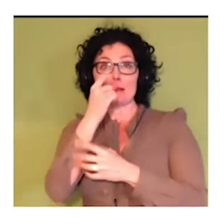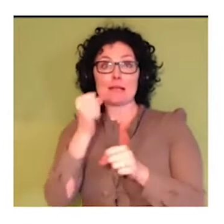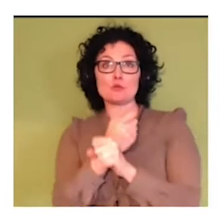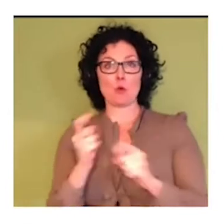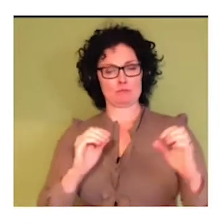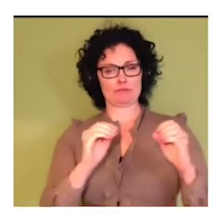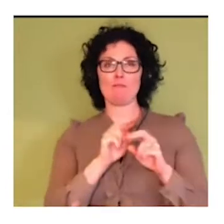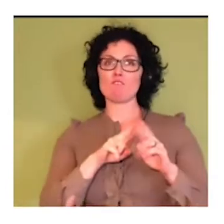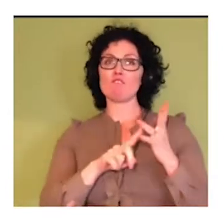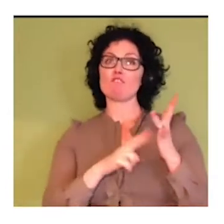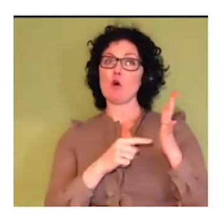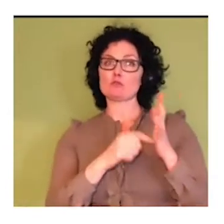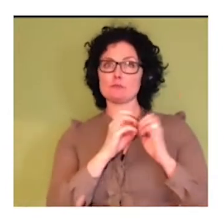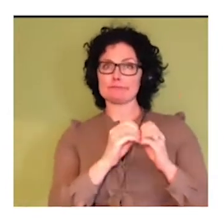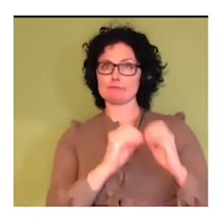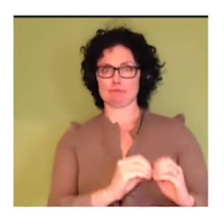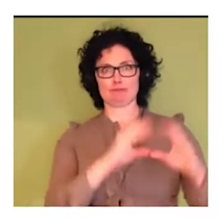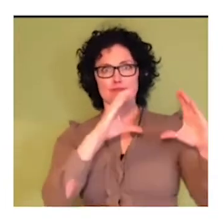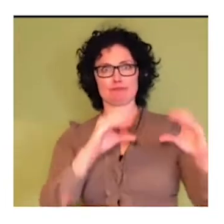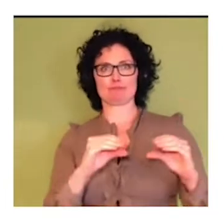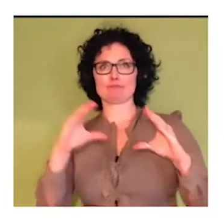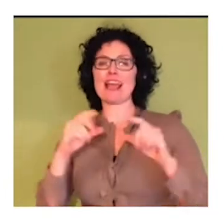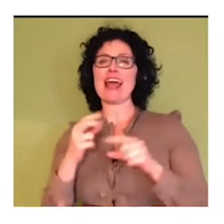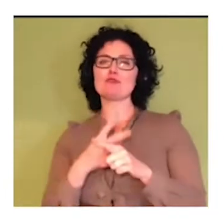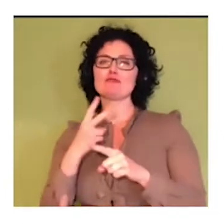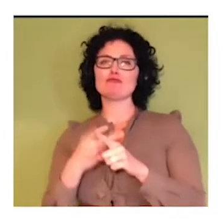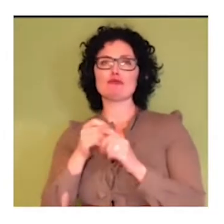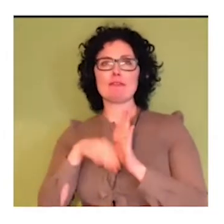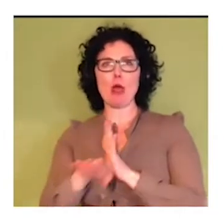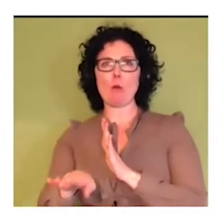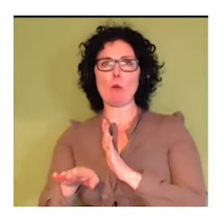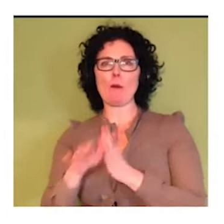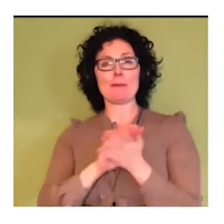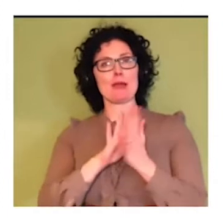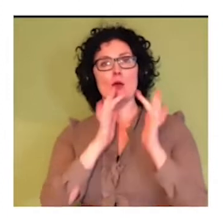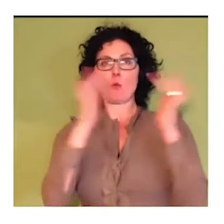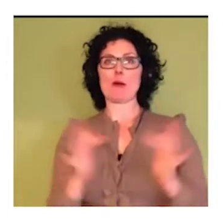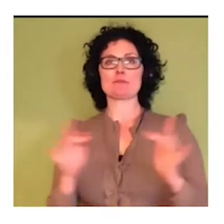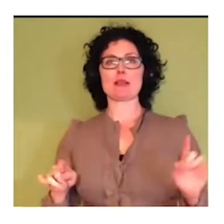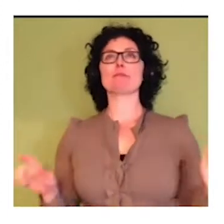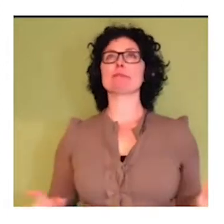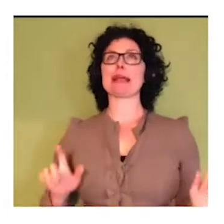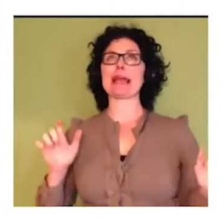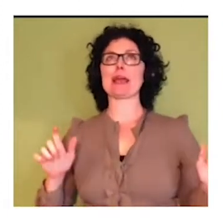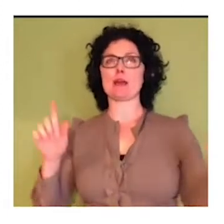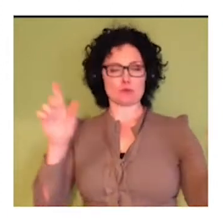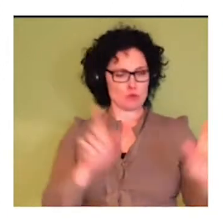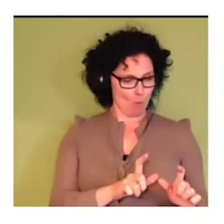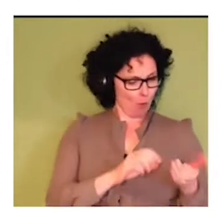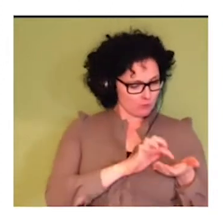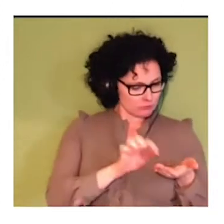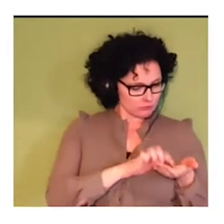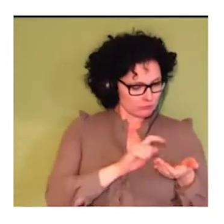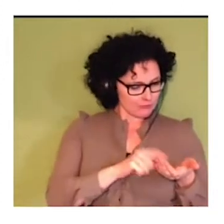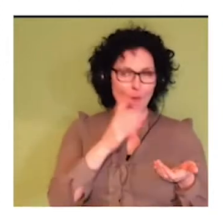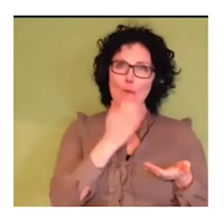and reflow. So just as we're used to modern websites being responsive to smaller screens, EPUB will work